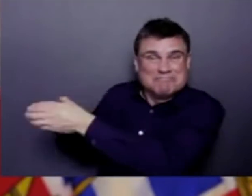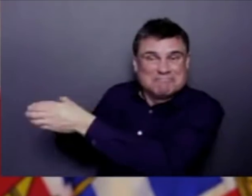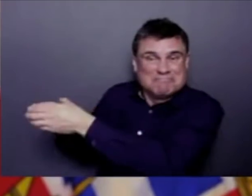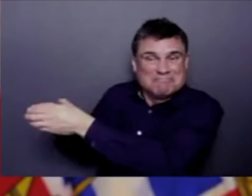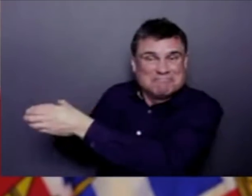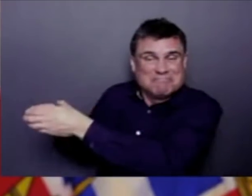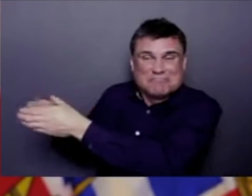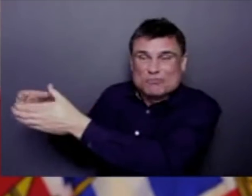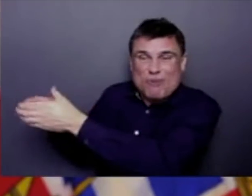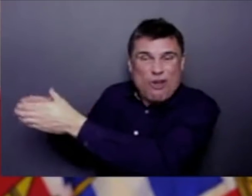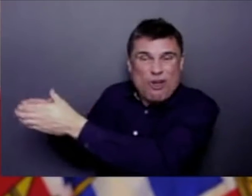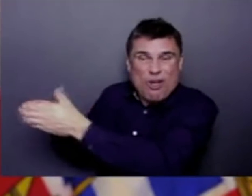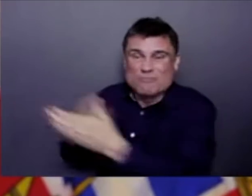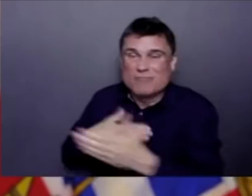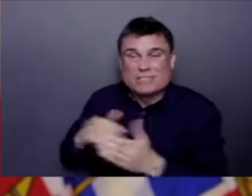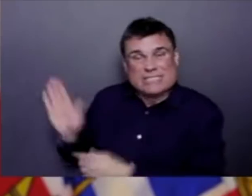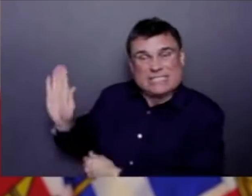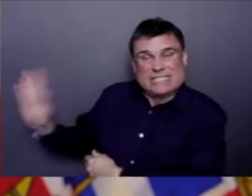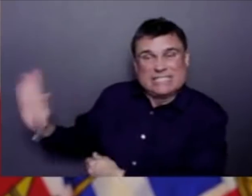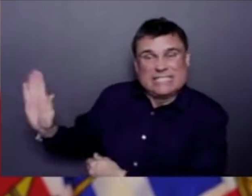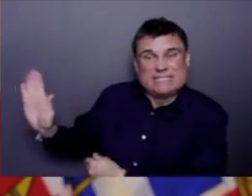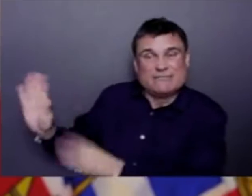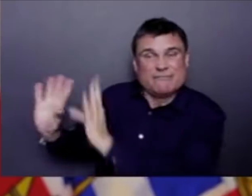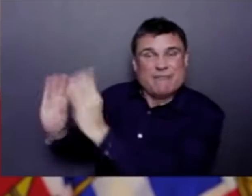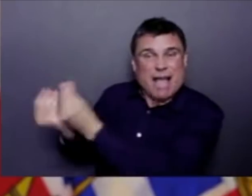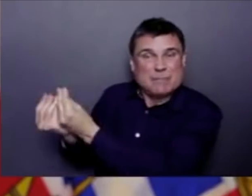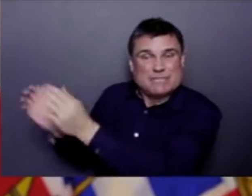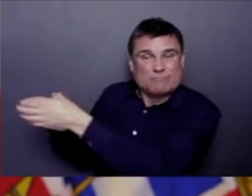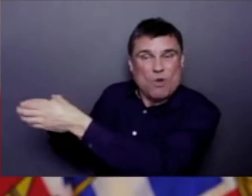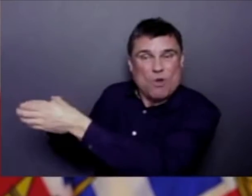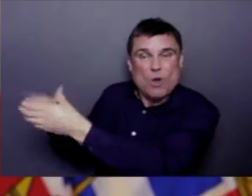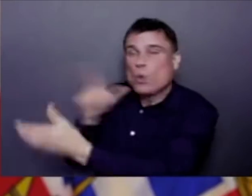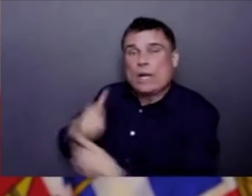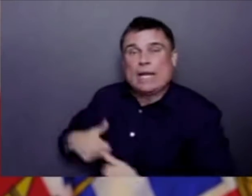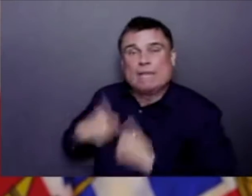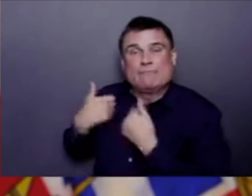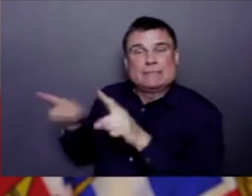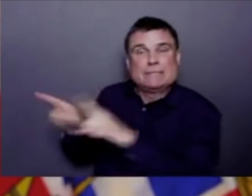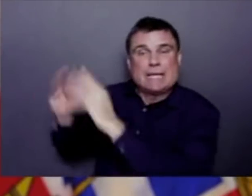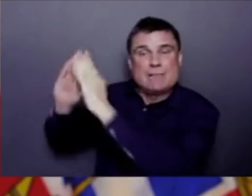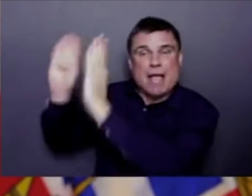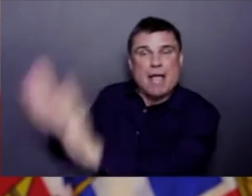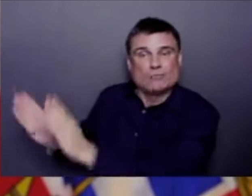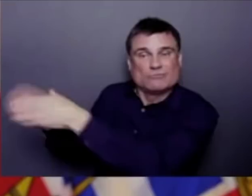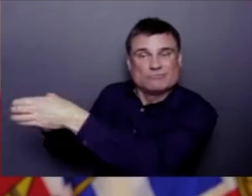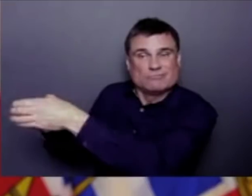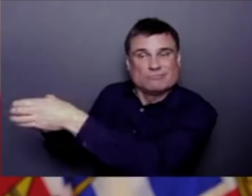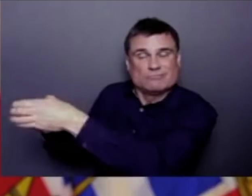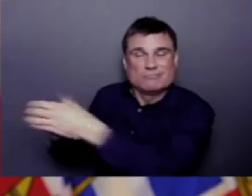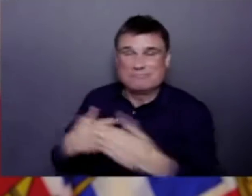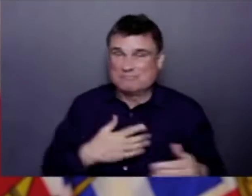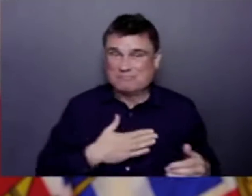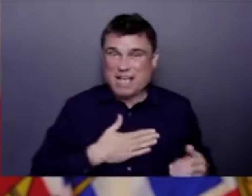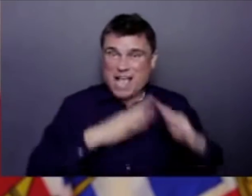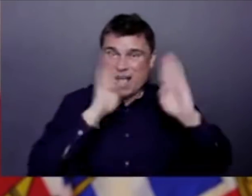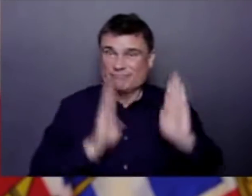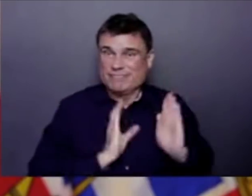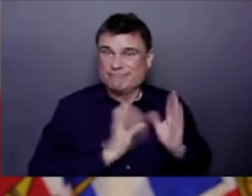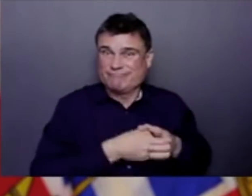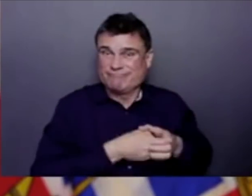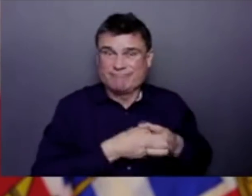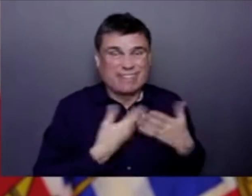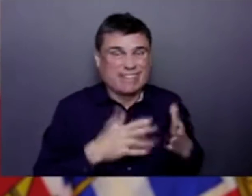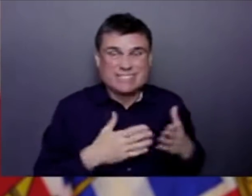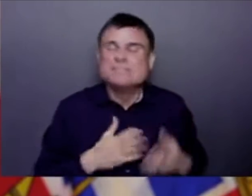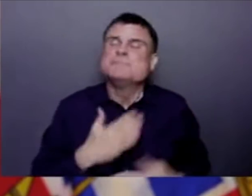system and in our essential services the reprieve they need. We need to make our entire holiday season a